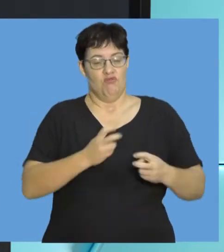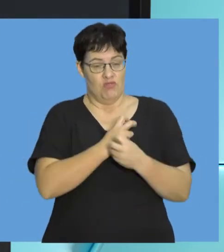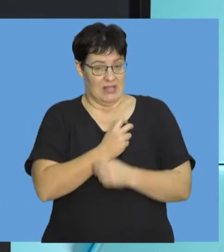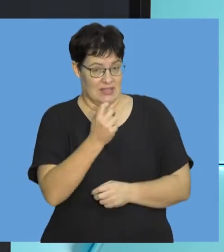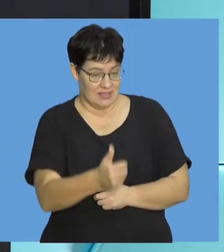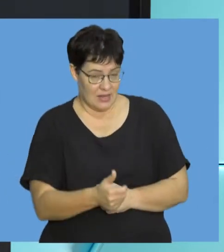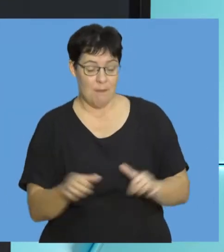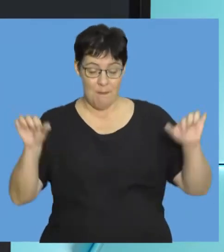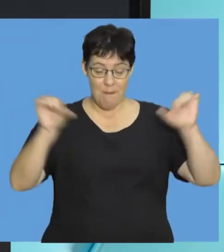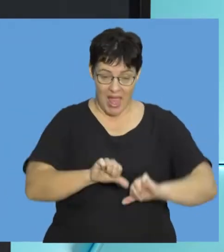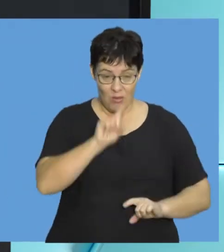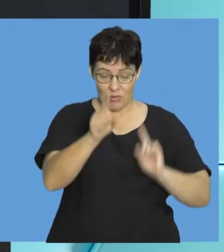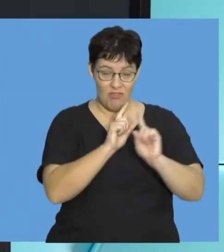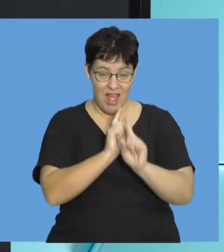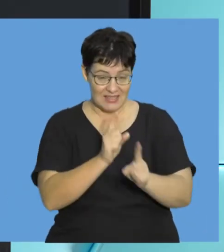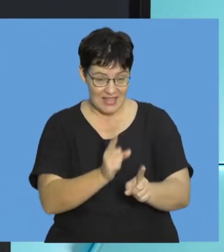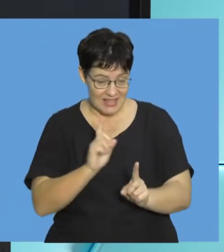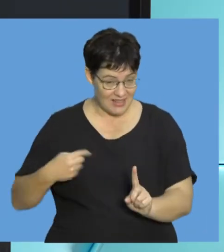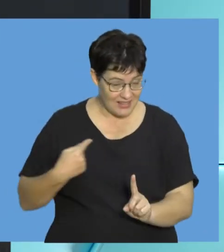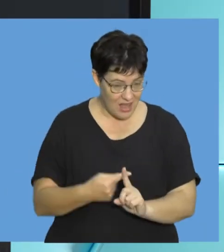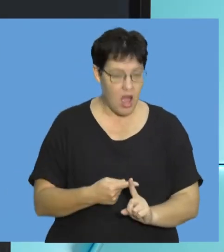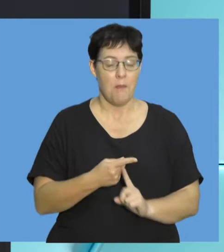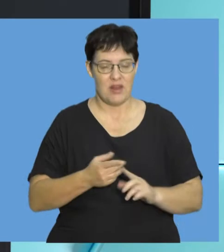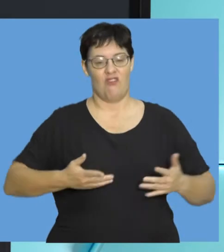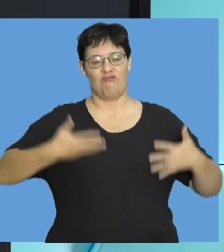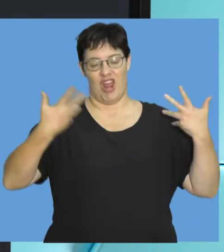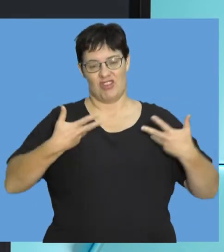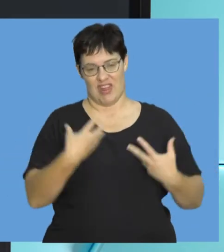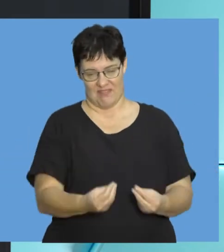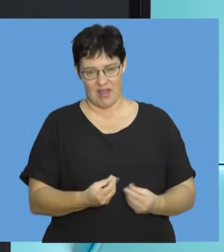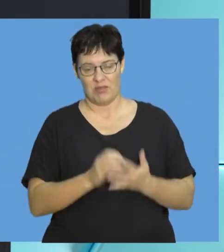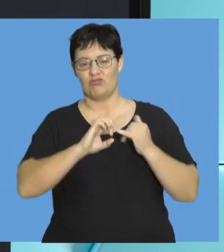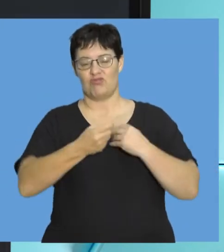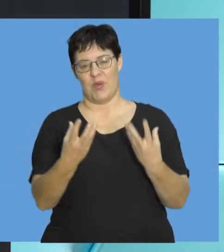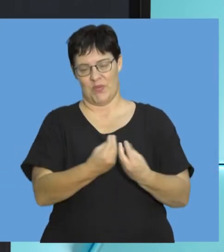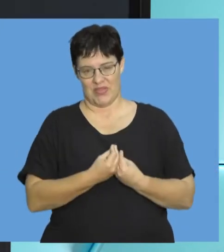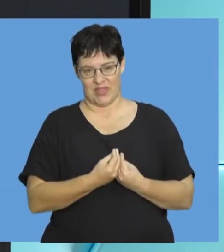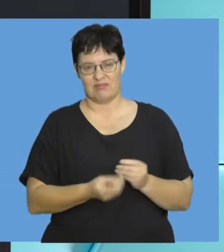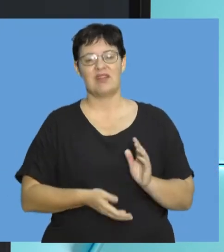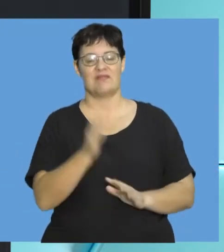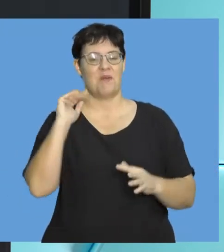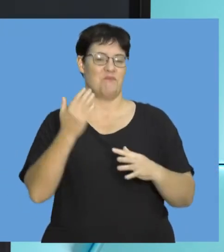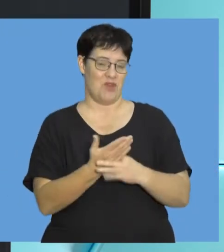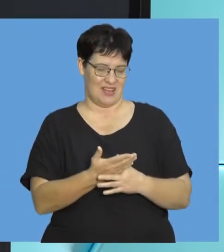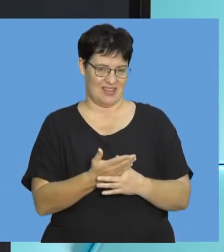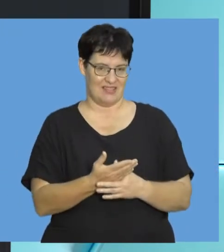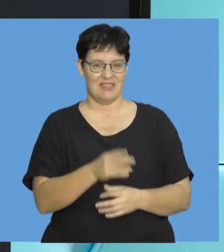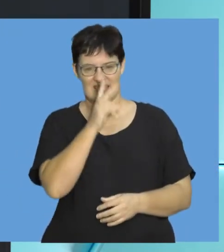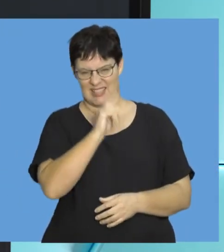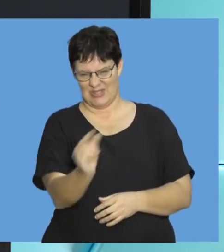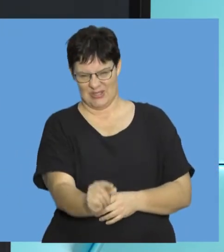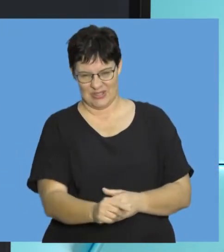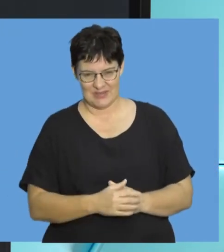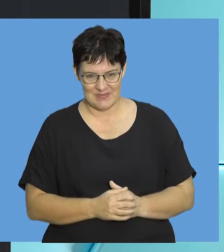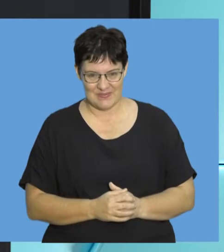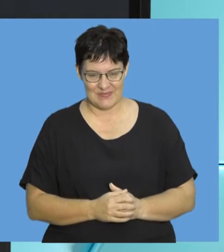to do a few questions that have to do with everything I've done thus far, you are refreshed and you'll be able to try them with me. Let's go to a quick ad break. I'll